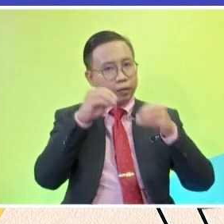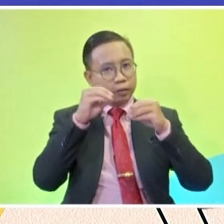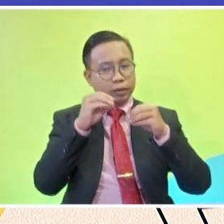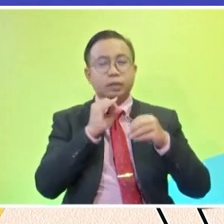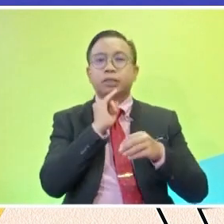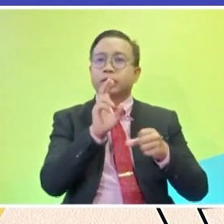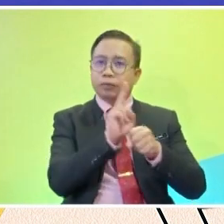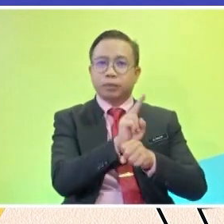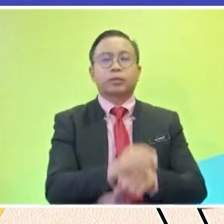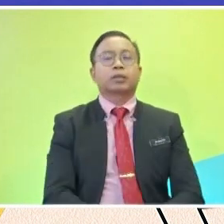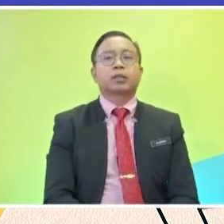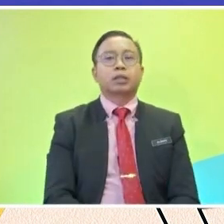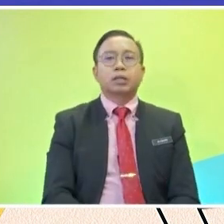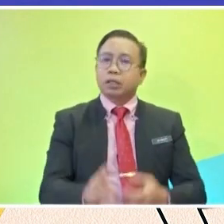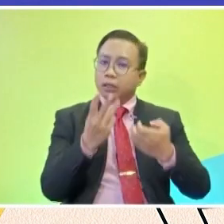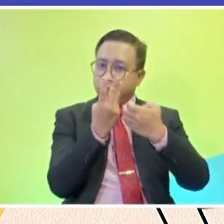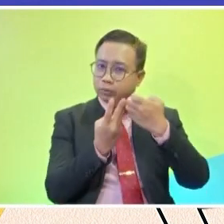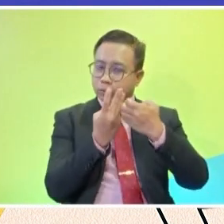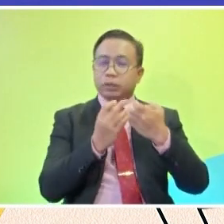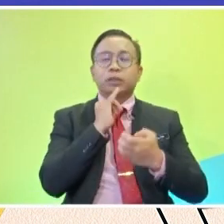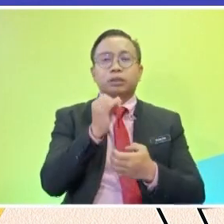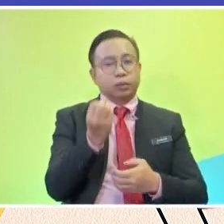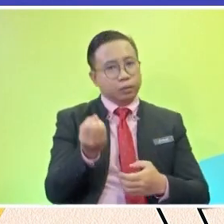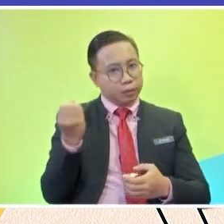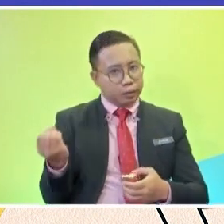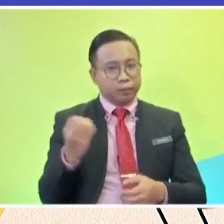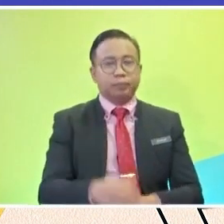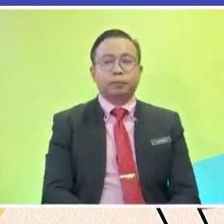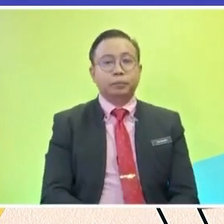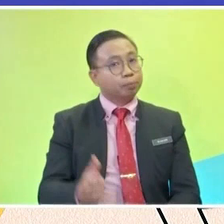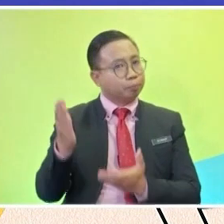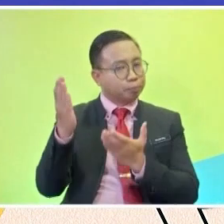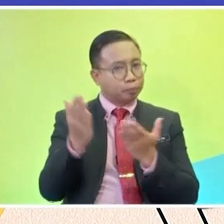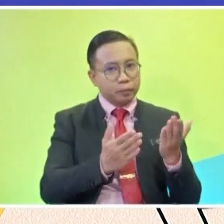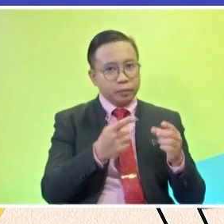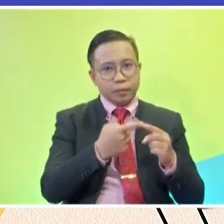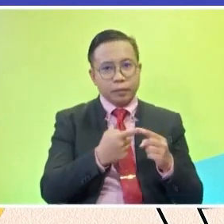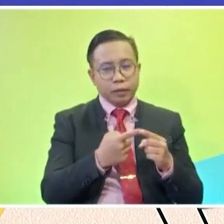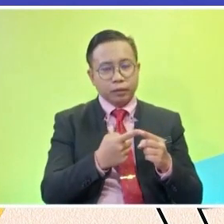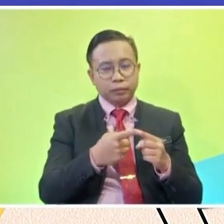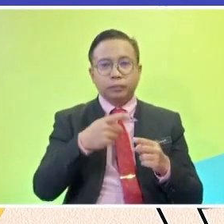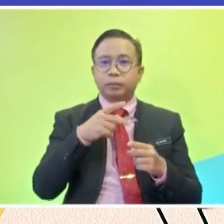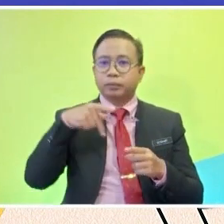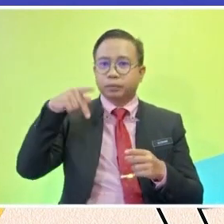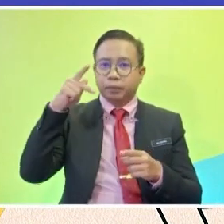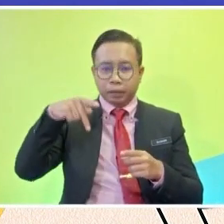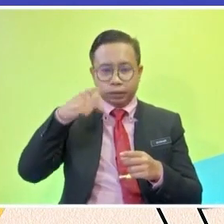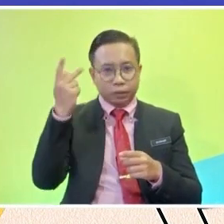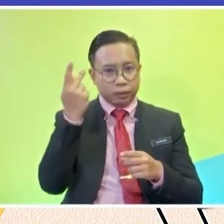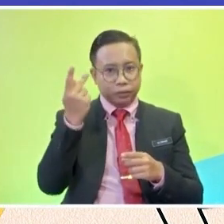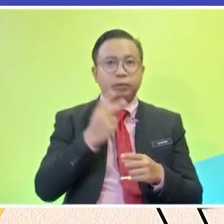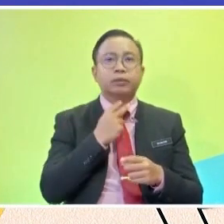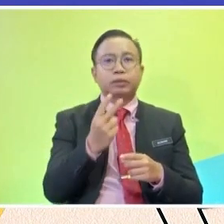the wheat is actually the object. So when I bring it to the passive voice, it will become the wheat